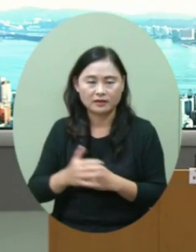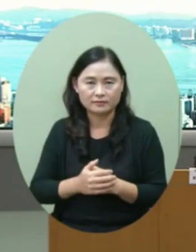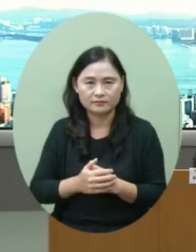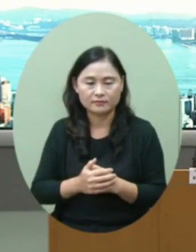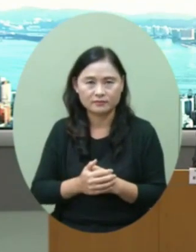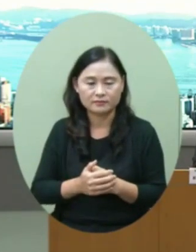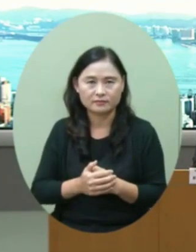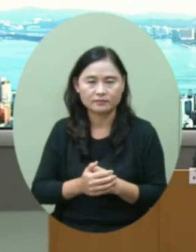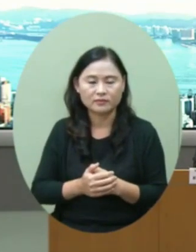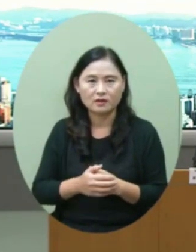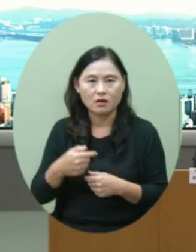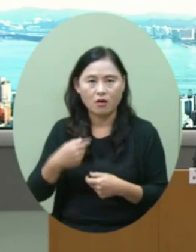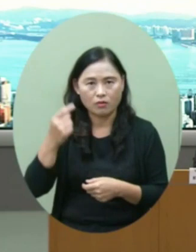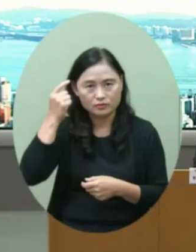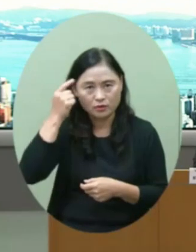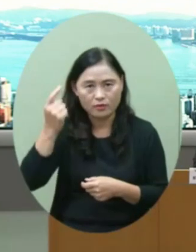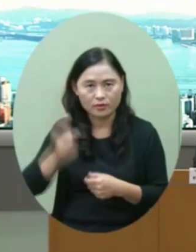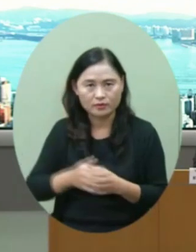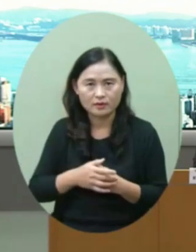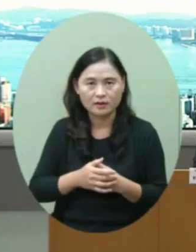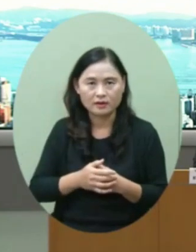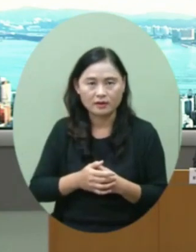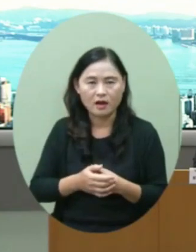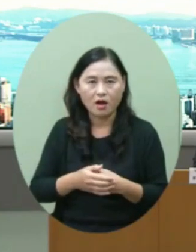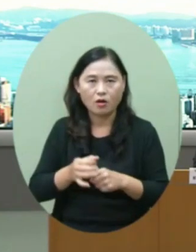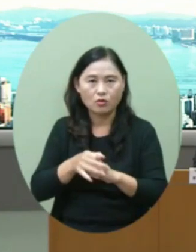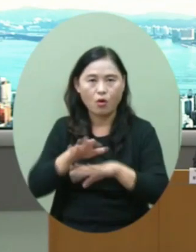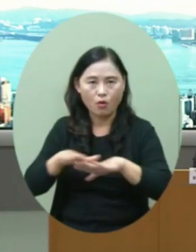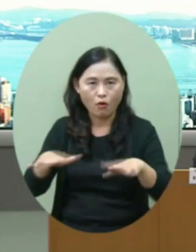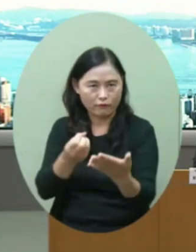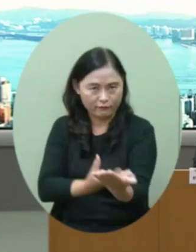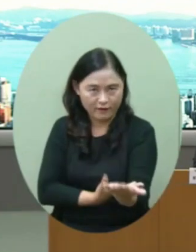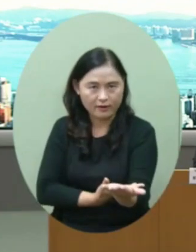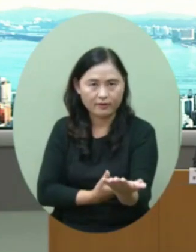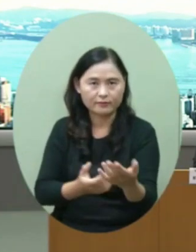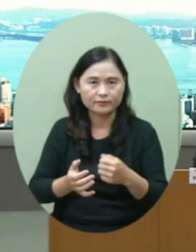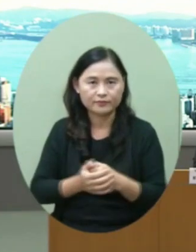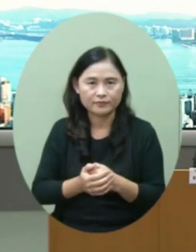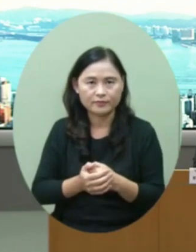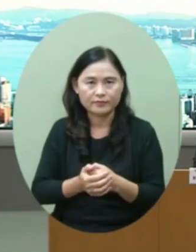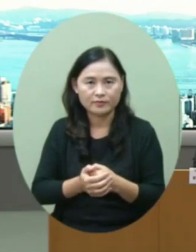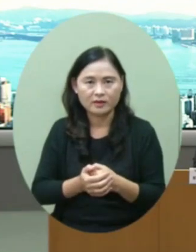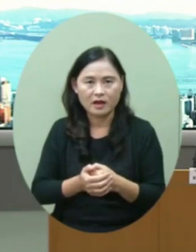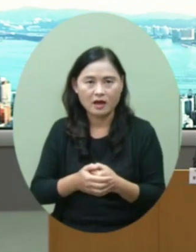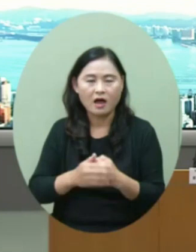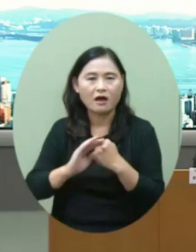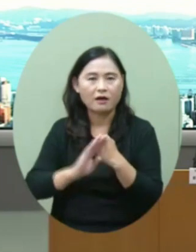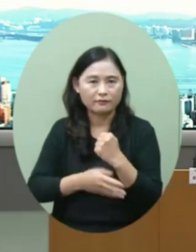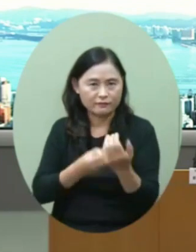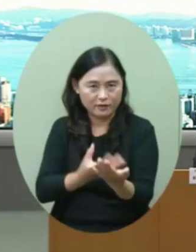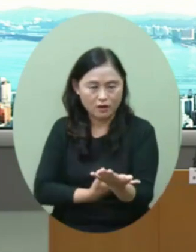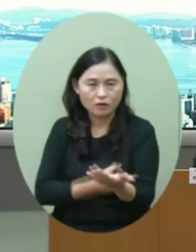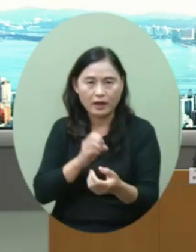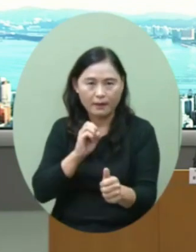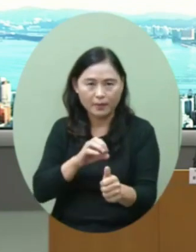will also speak. Thank you, Chief Executive. In relation to the national